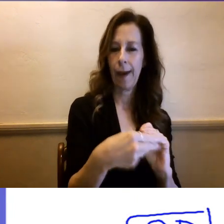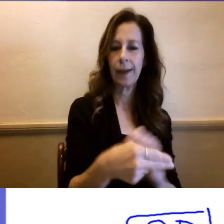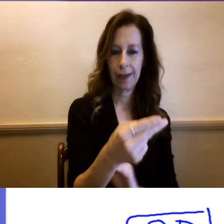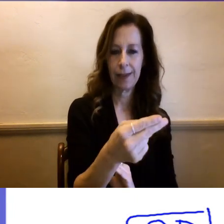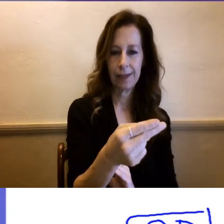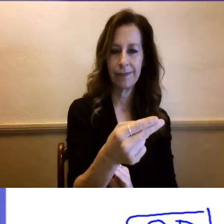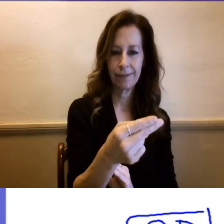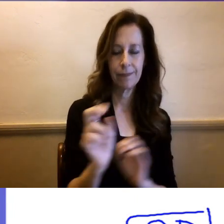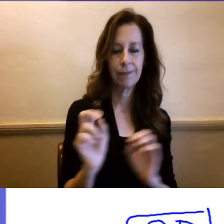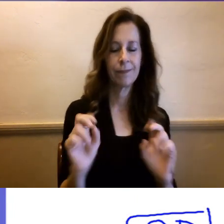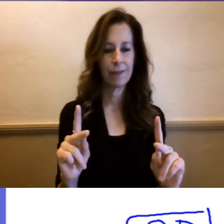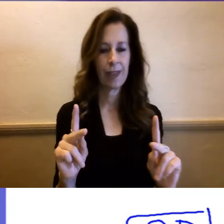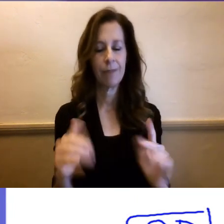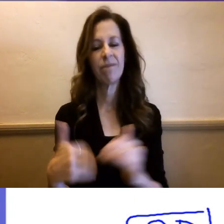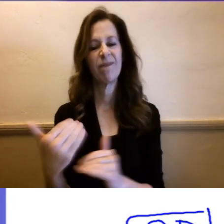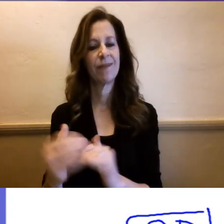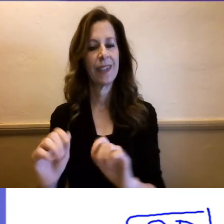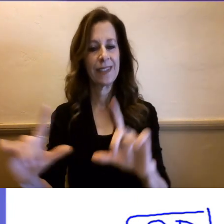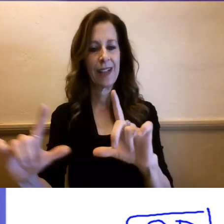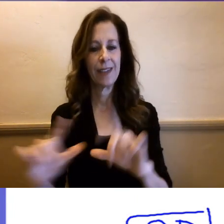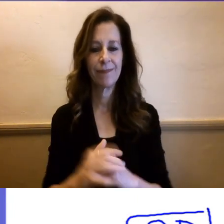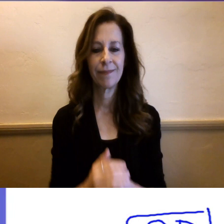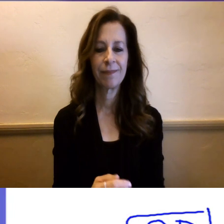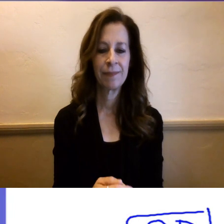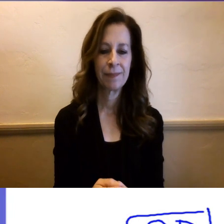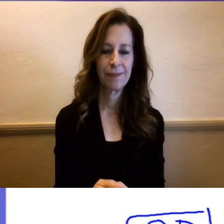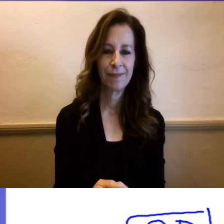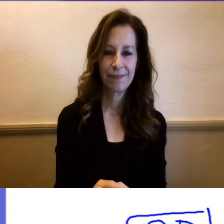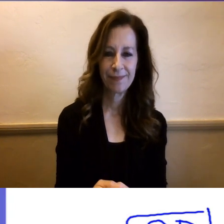it. All right, next slide.